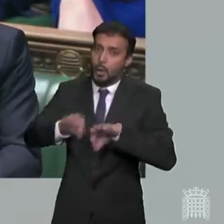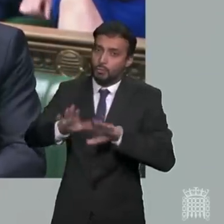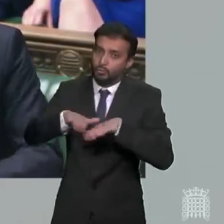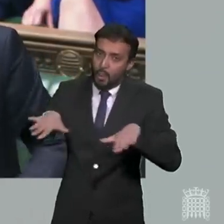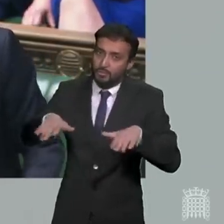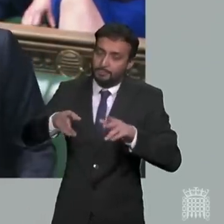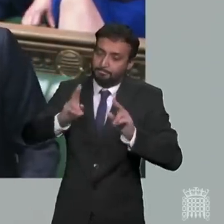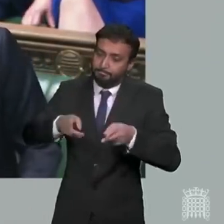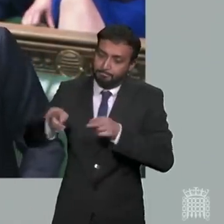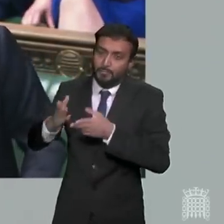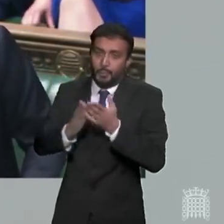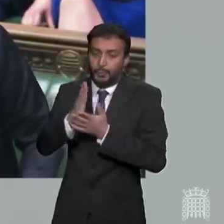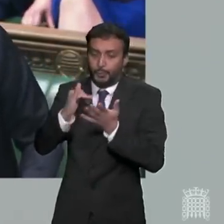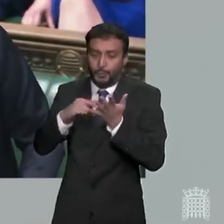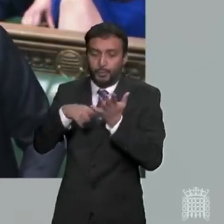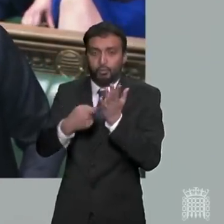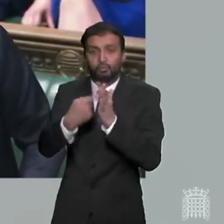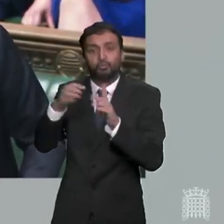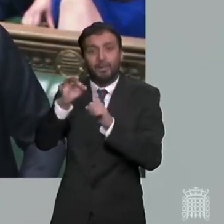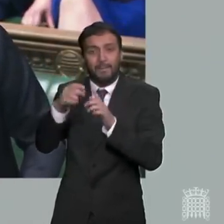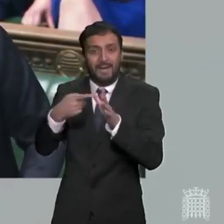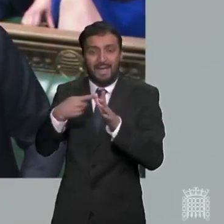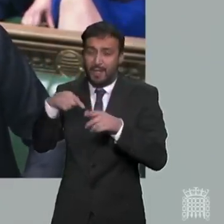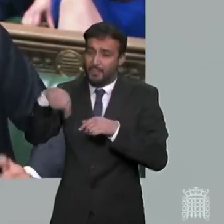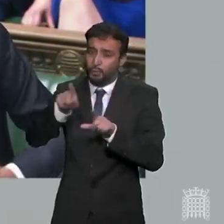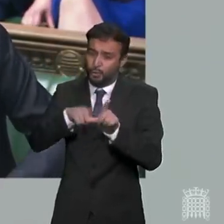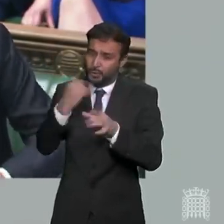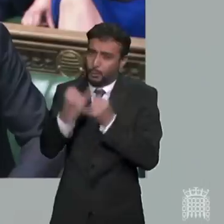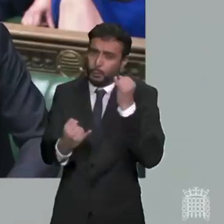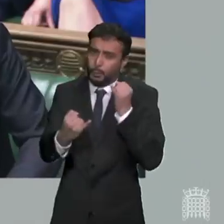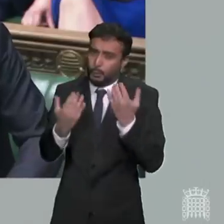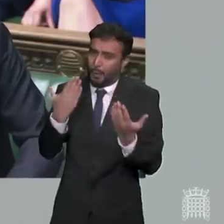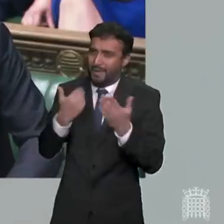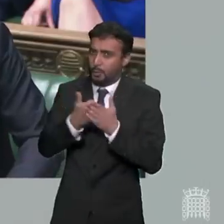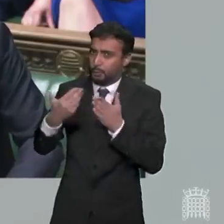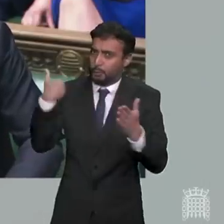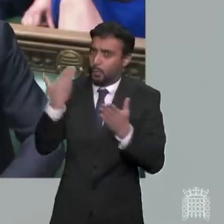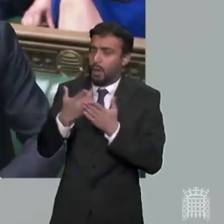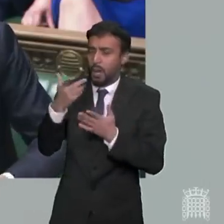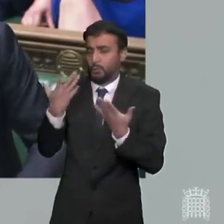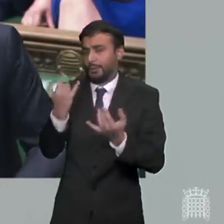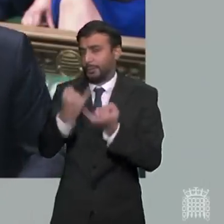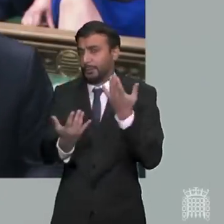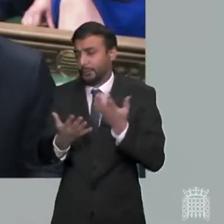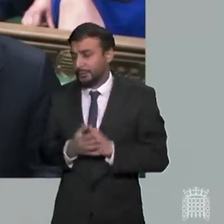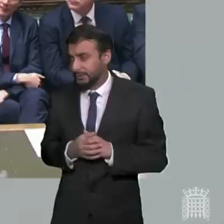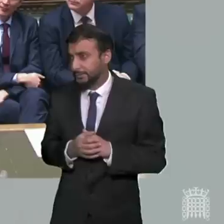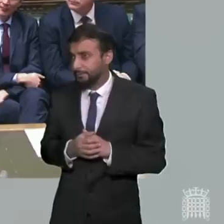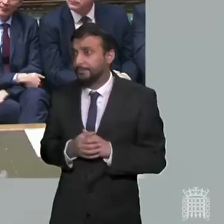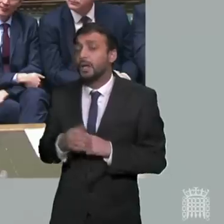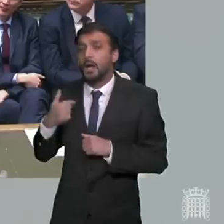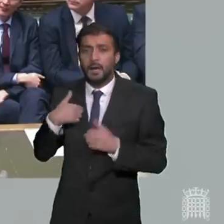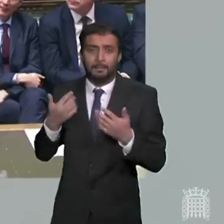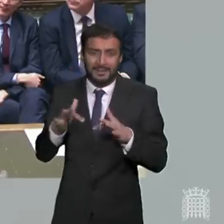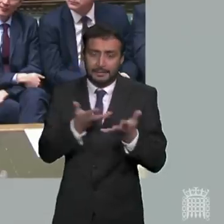from Strep A this year compared to usual. What I can say is that the NHS, who I have sat down to talk about this, are working very hard to make